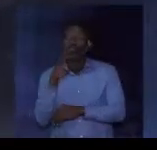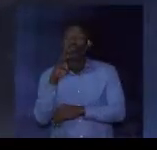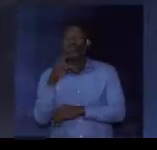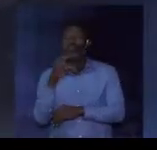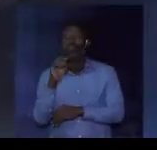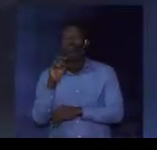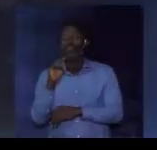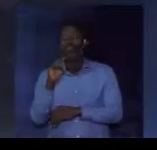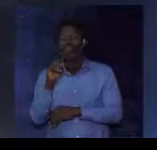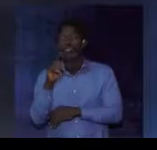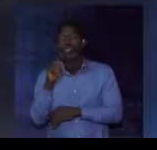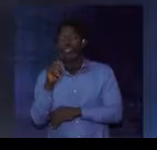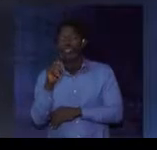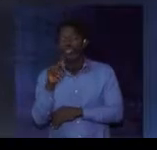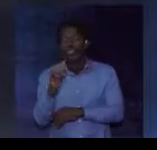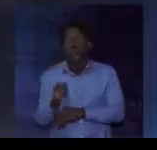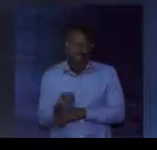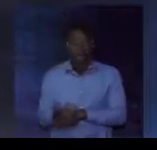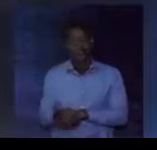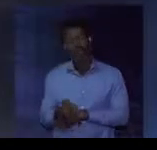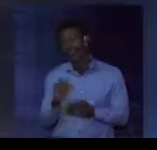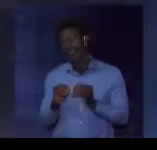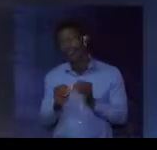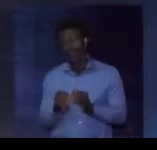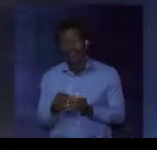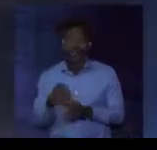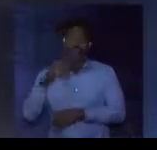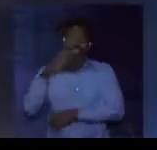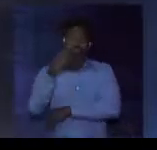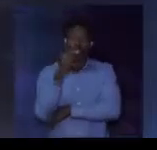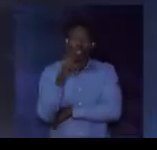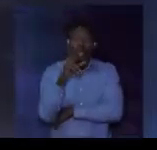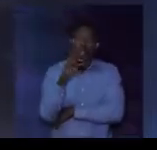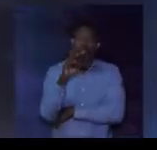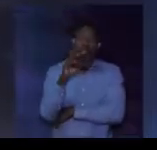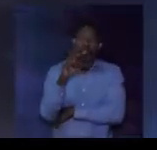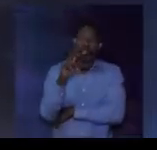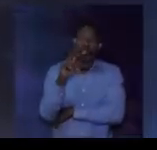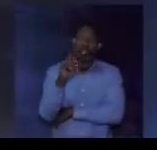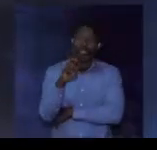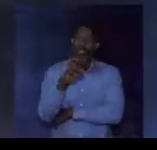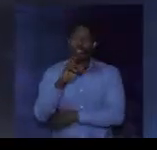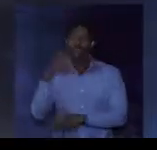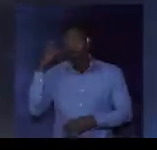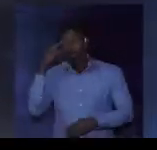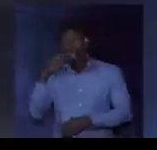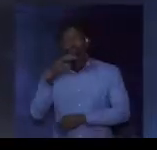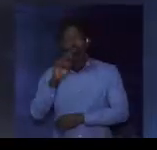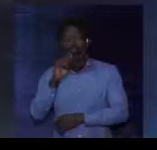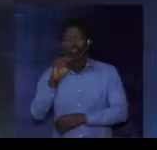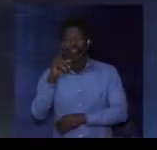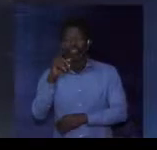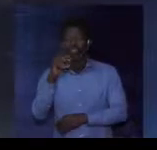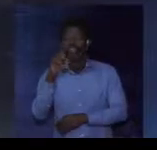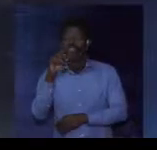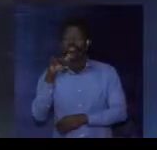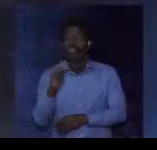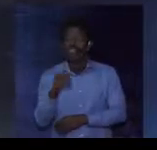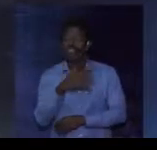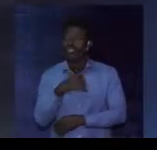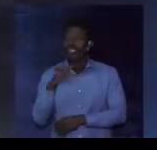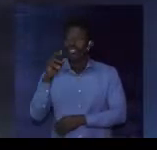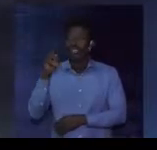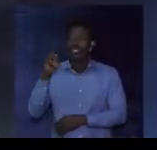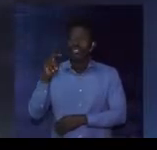and so on. What do we use the following instrument to measure? Hygrometer, we use it to measure humidity. Anemometer, we use to measure